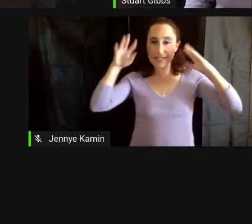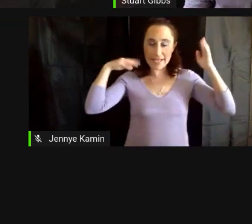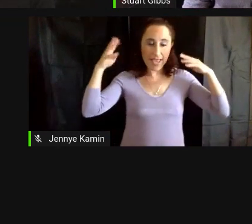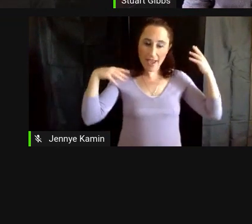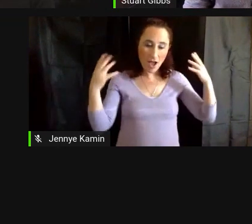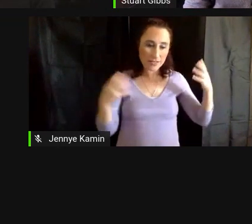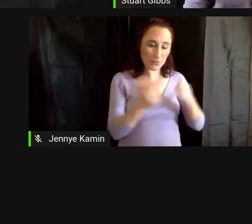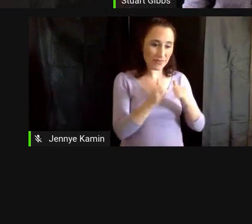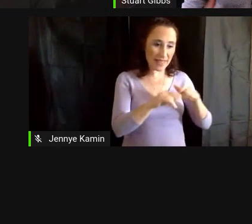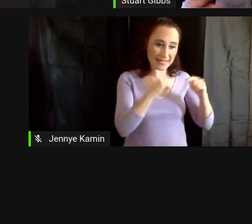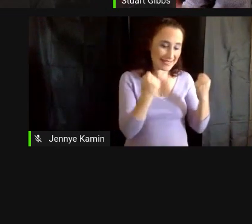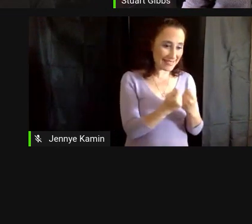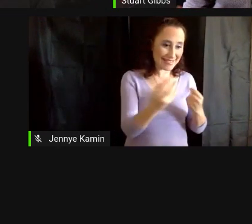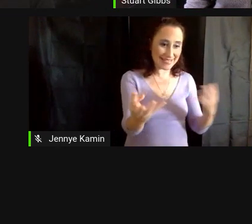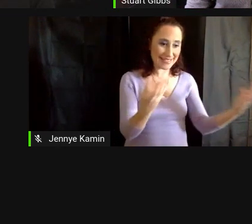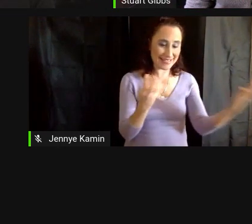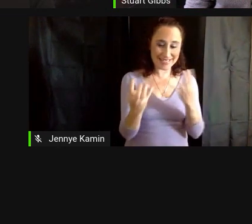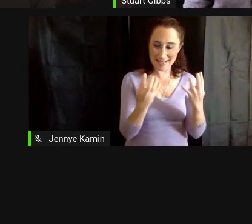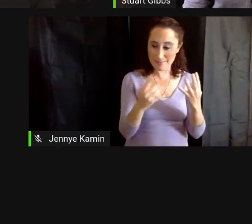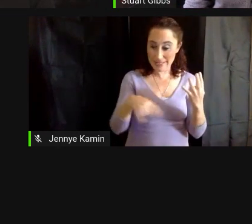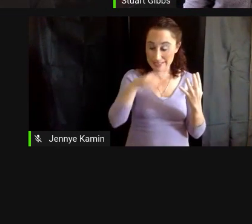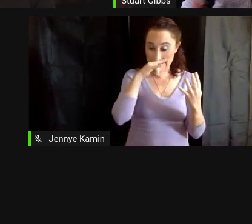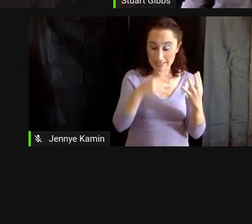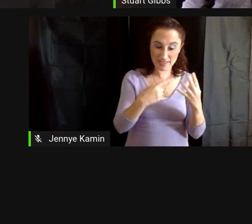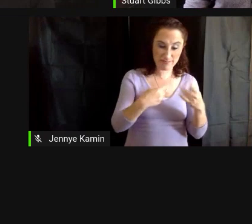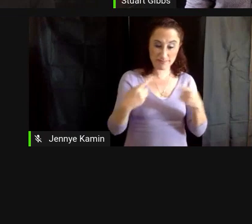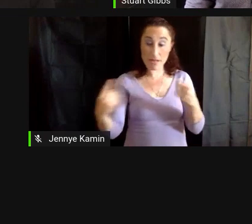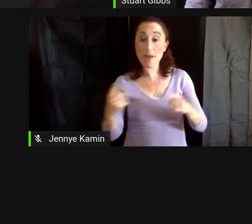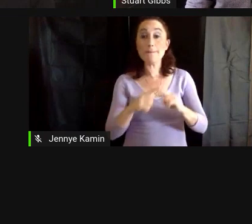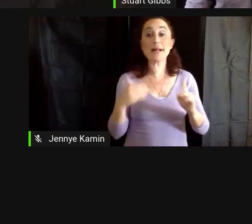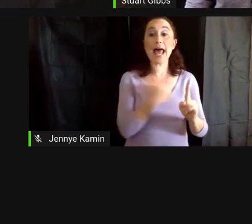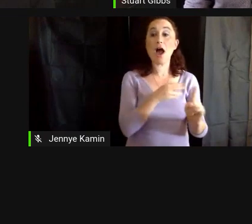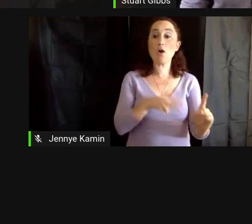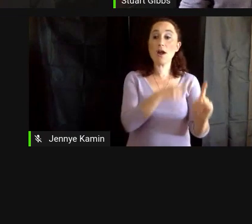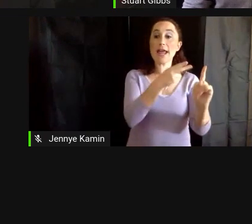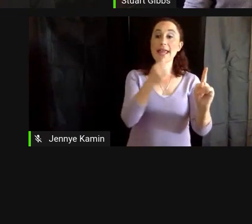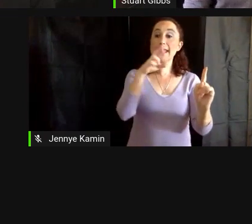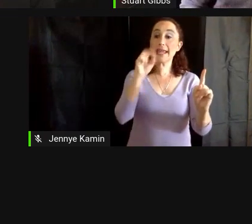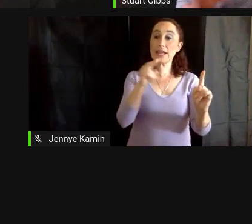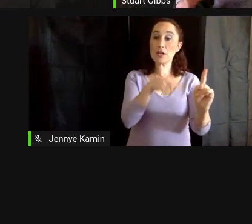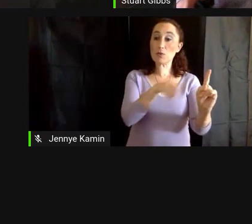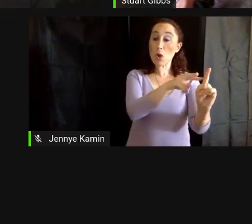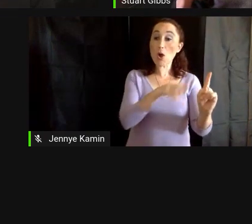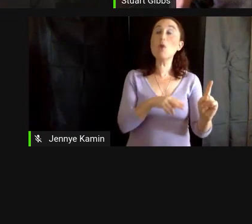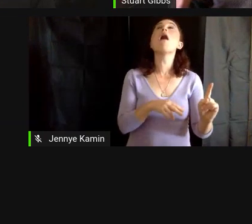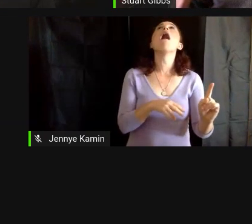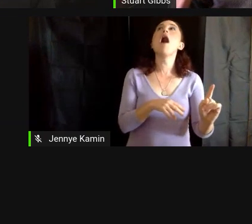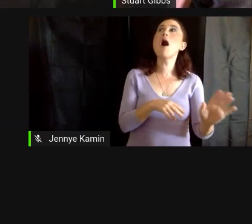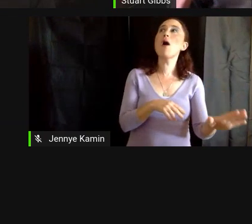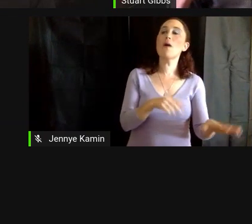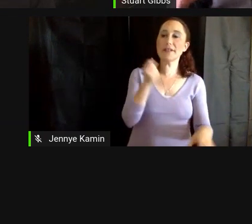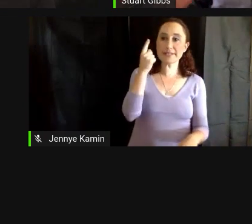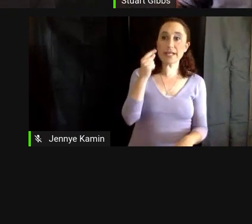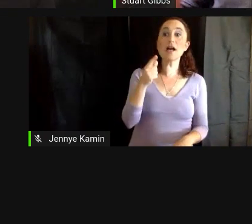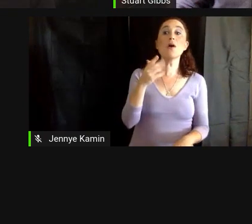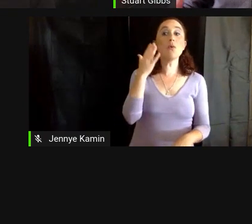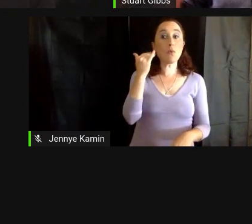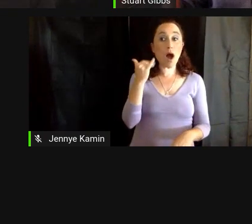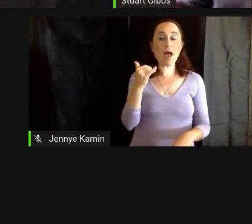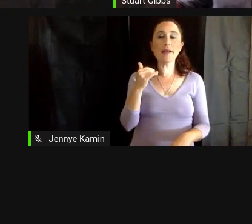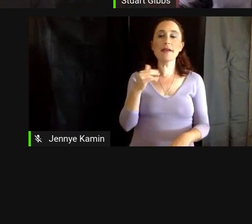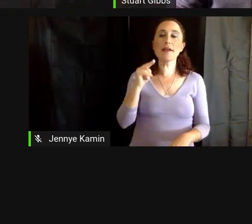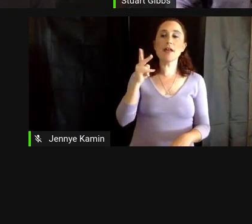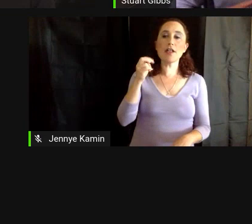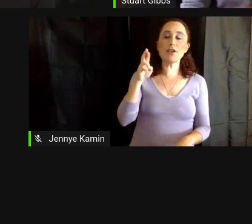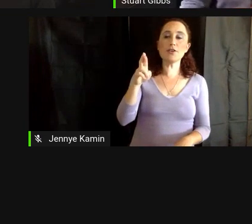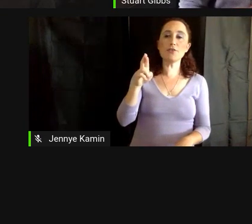thrown together very quickly, but eventually our hero does realize that it's actually due to an invasion of nuclear